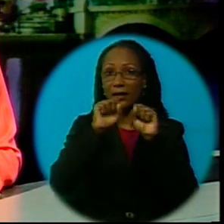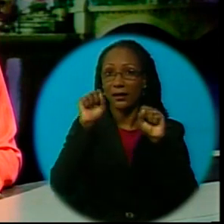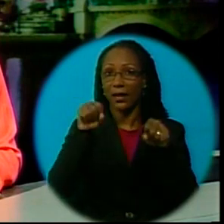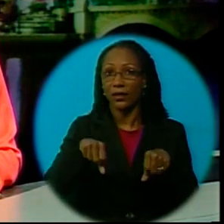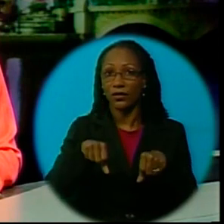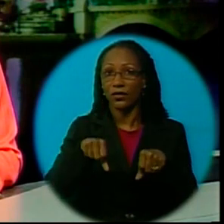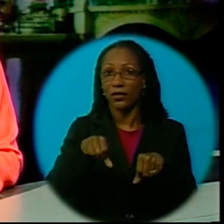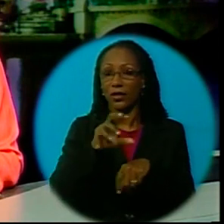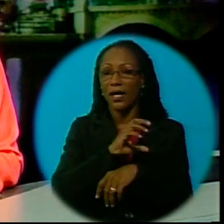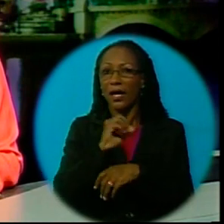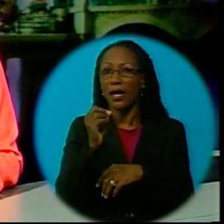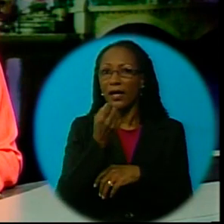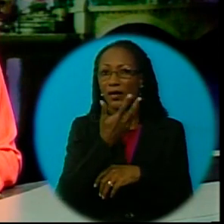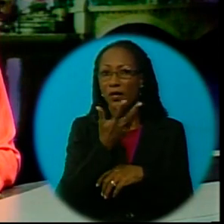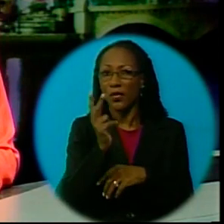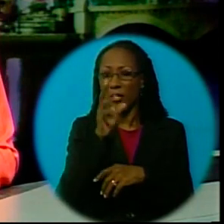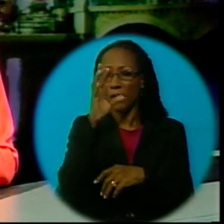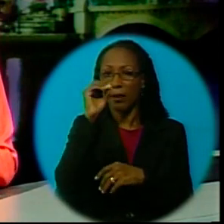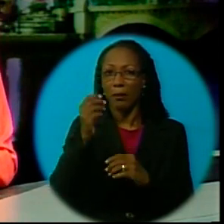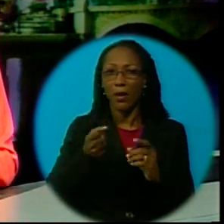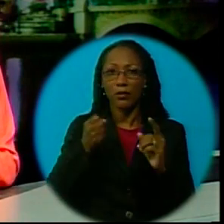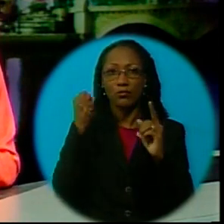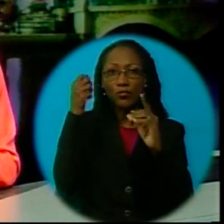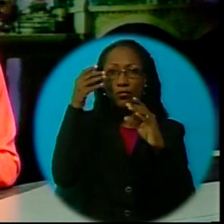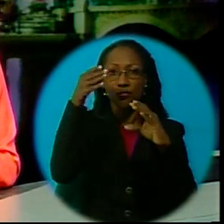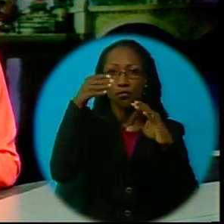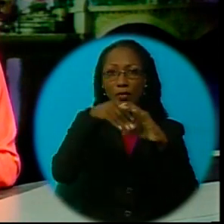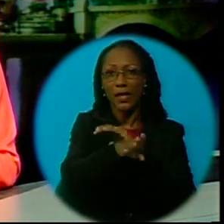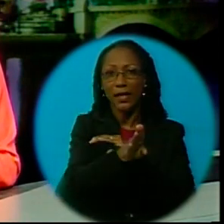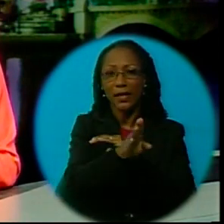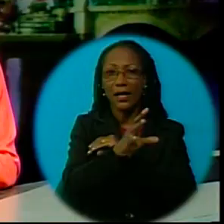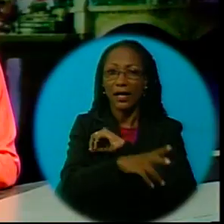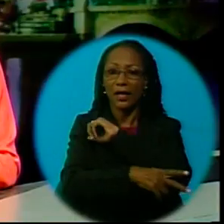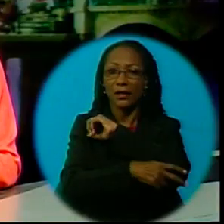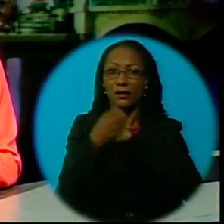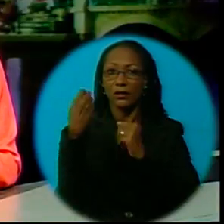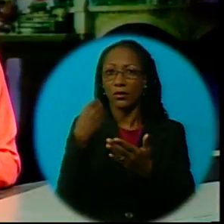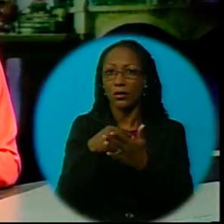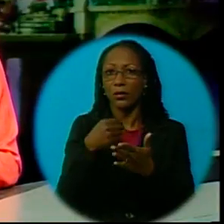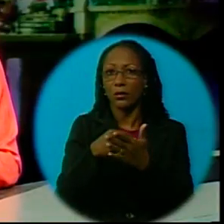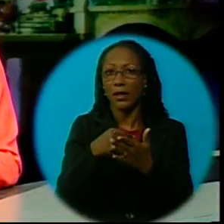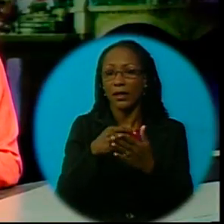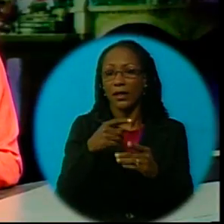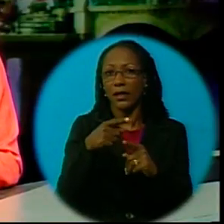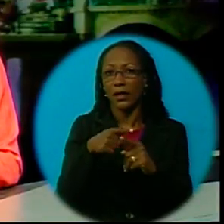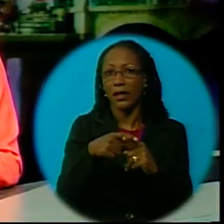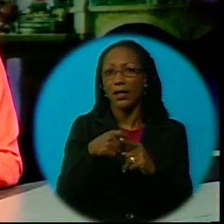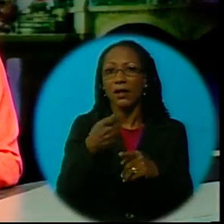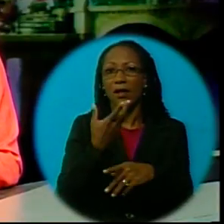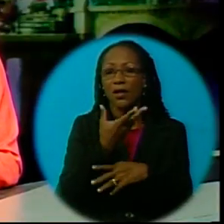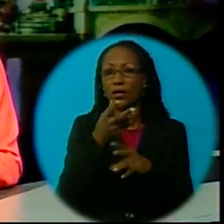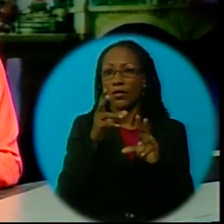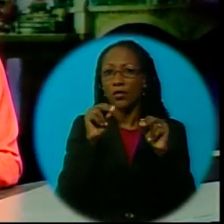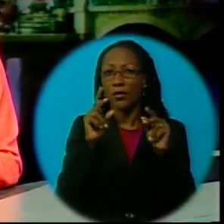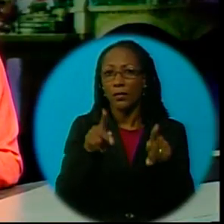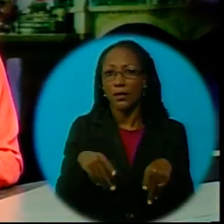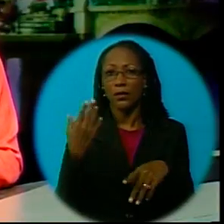stormed the building, making off with an undisclosed sum of money from the cashiers on duty. There were no reported